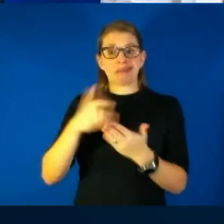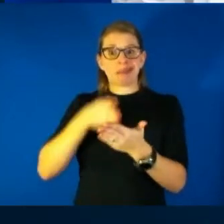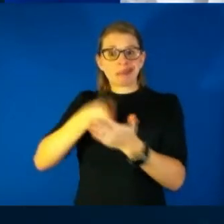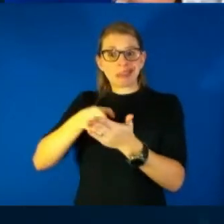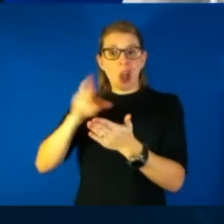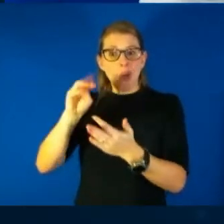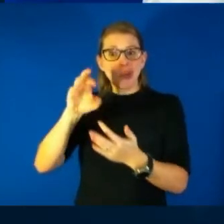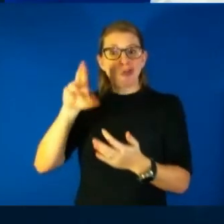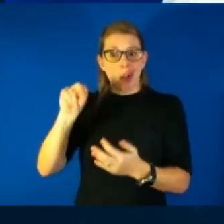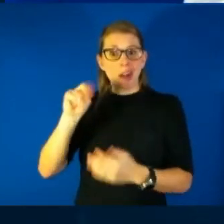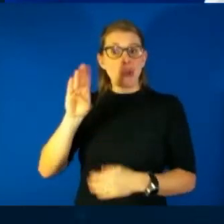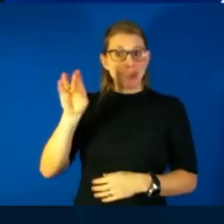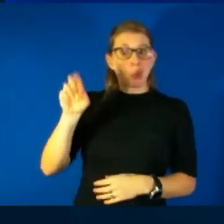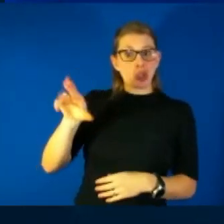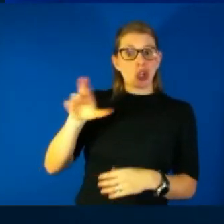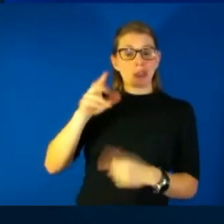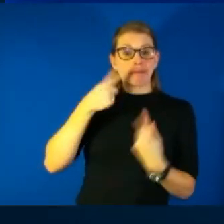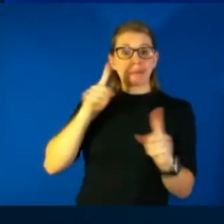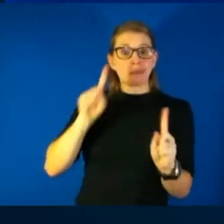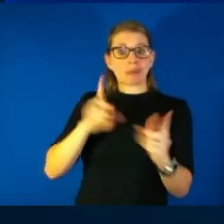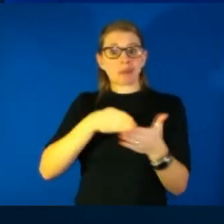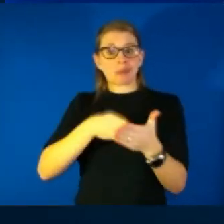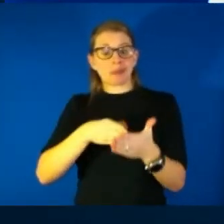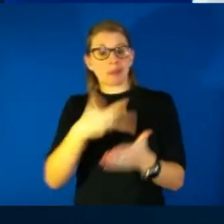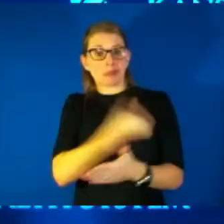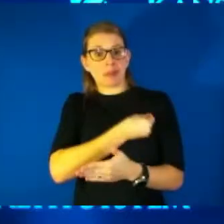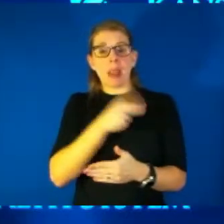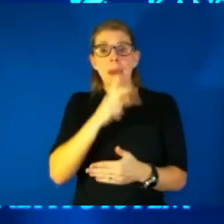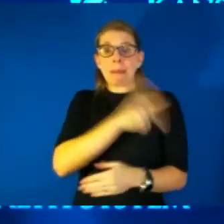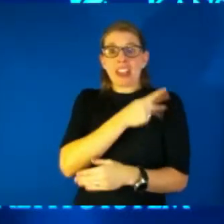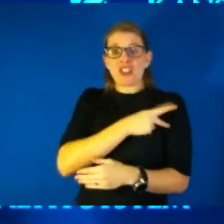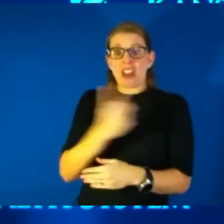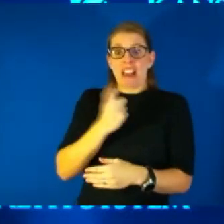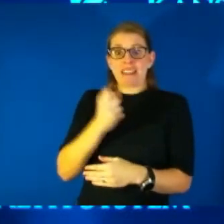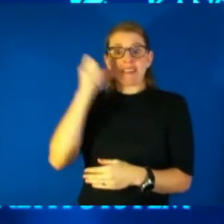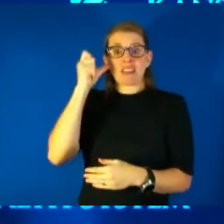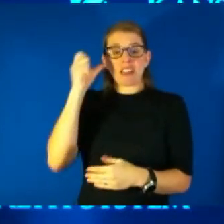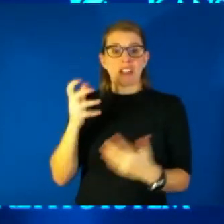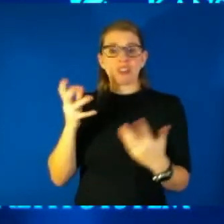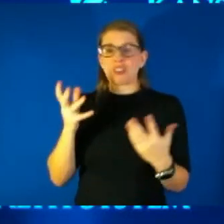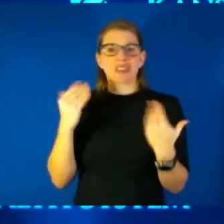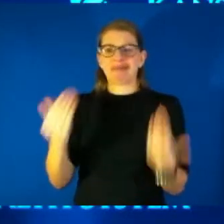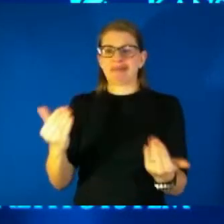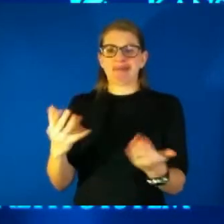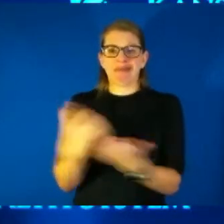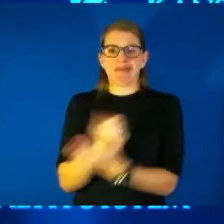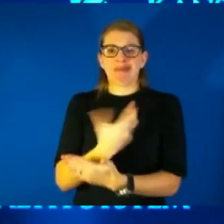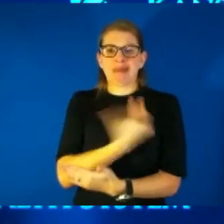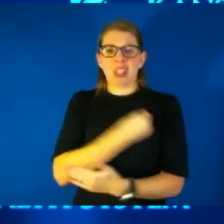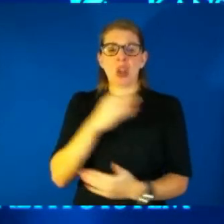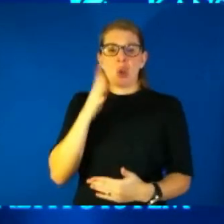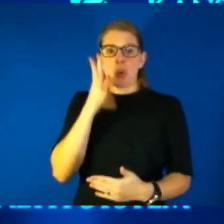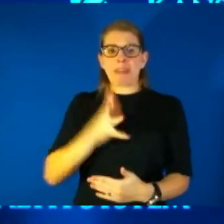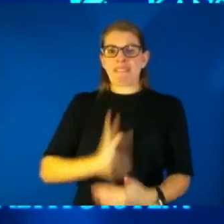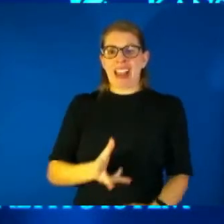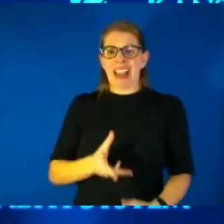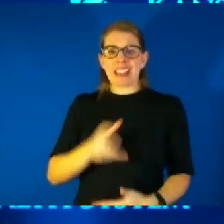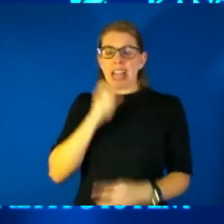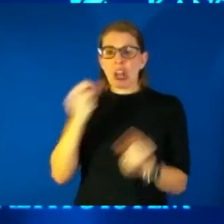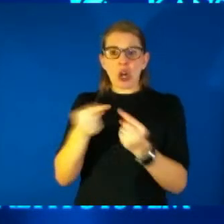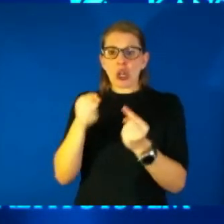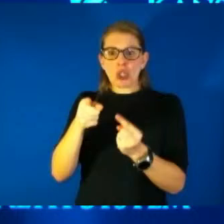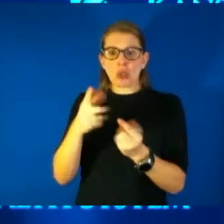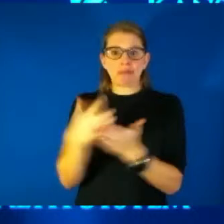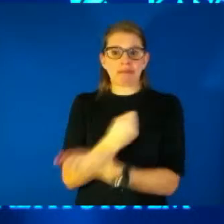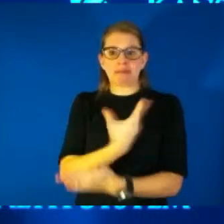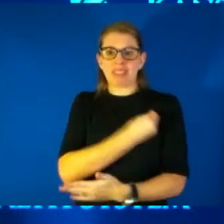work against Omicron. I actually had a patient ask me this yesterday. I was like, just go get the booster. Yeah. You're going to be fine. It's not going to hurt you to get the booster. So Correct. go